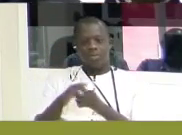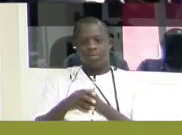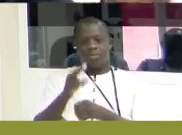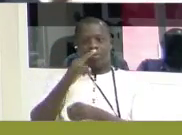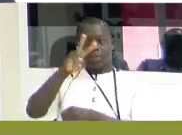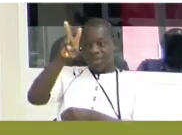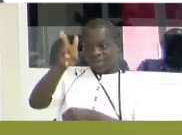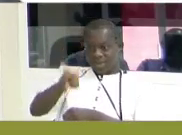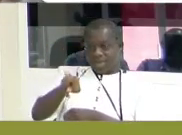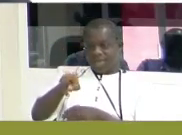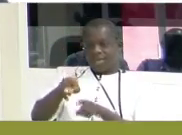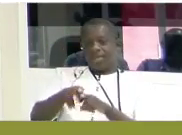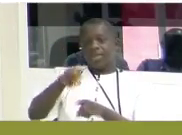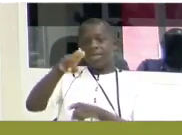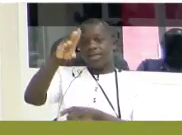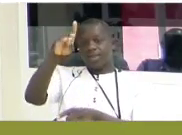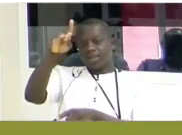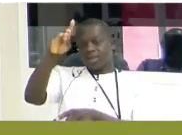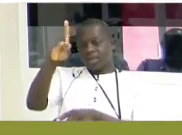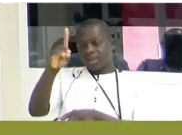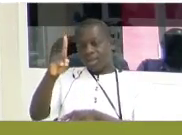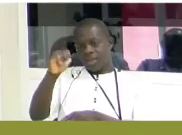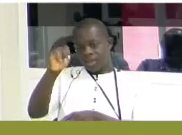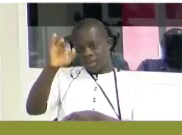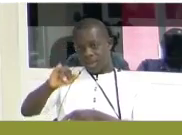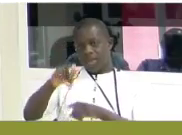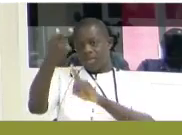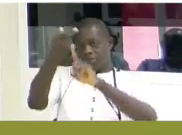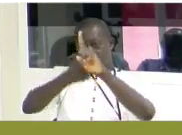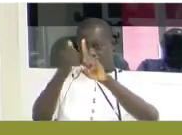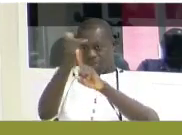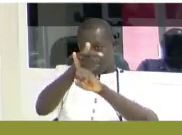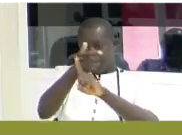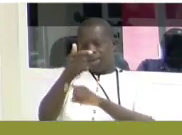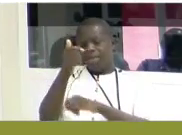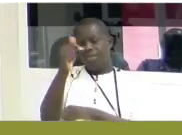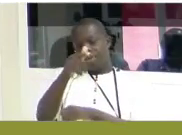salary was even paid for some months after she was asked to stay.